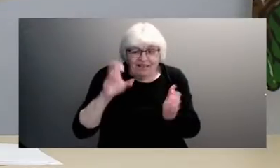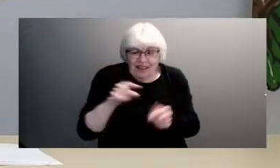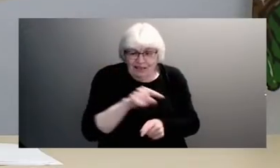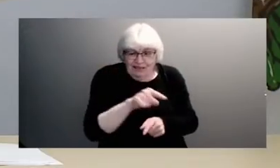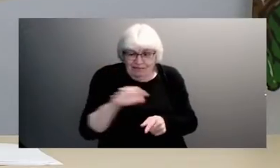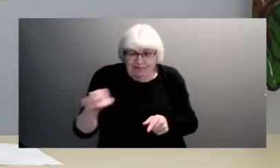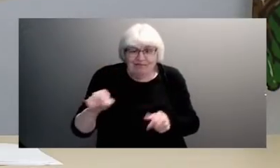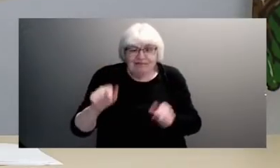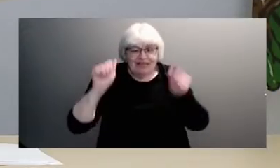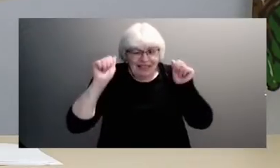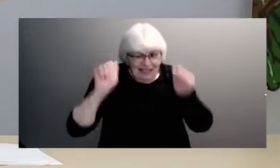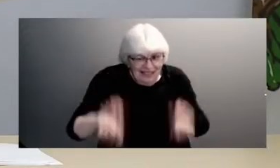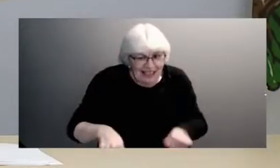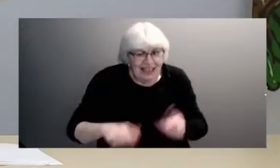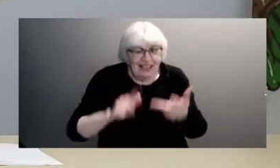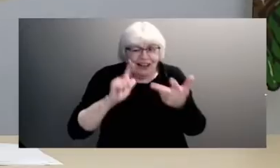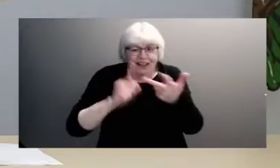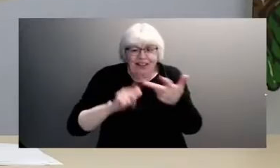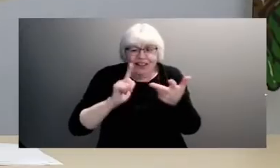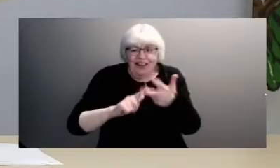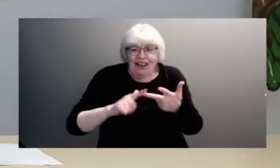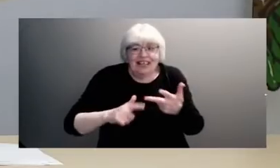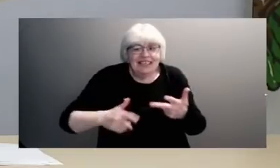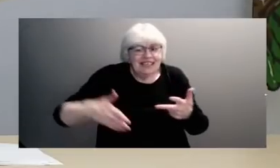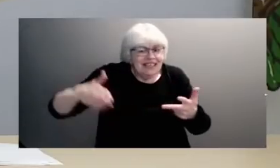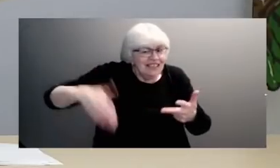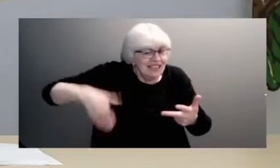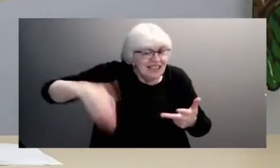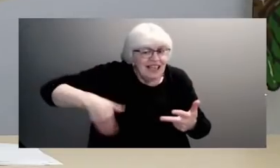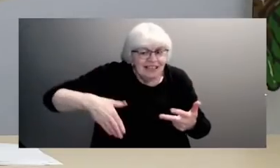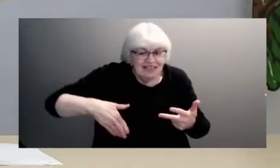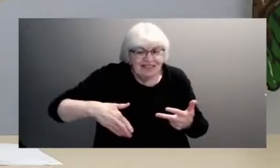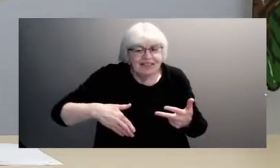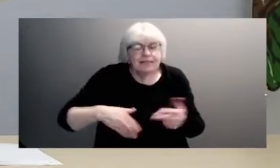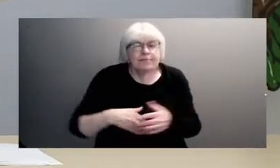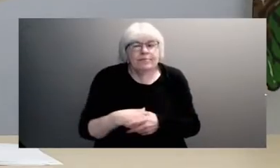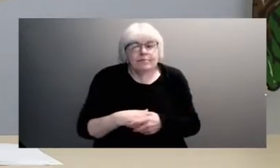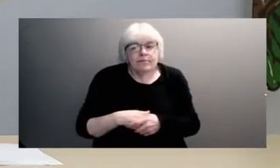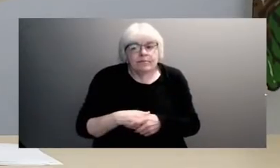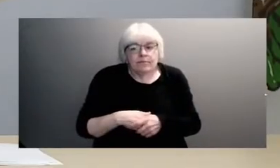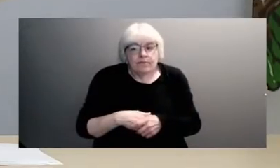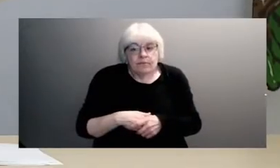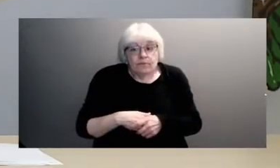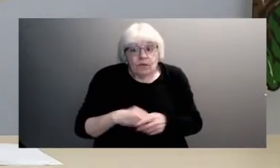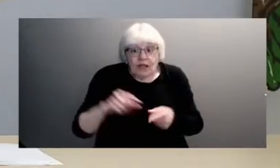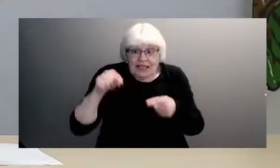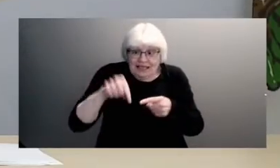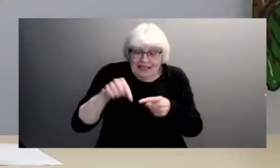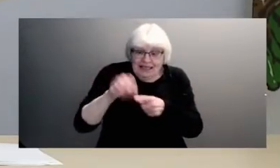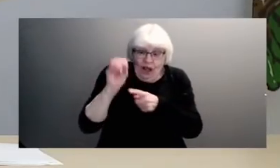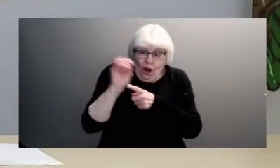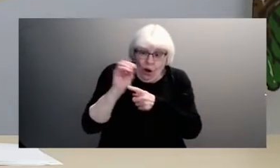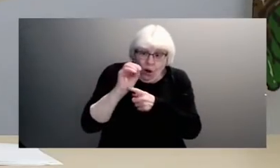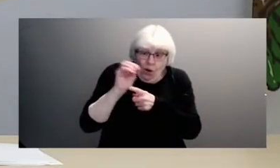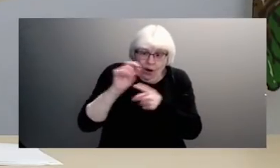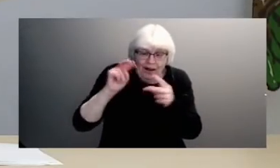vaccine. The early information about Omicron suggests that getting a booster helps to protect against severe